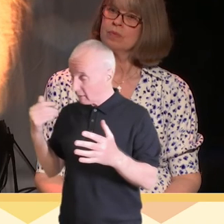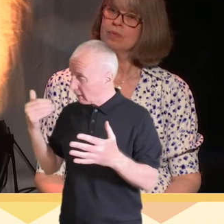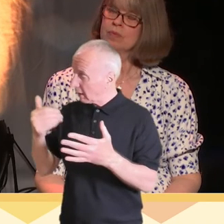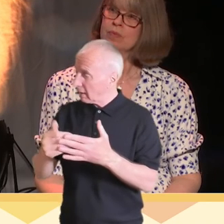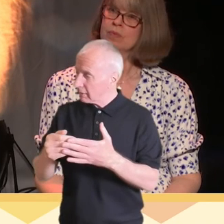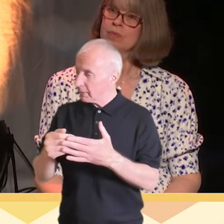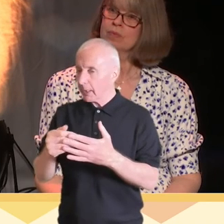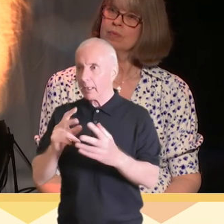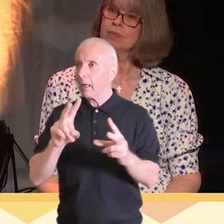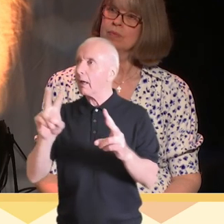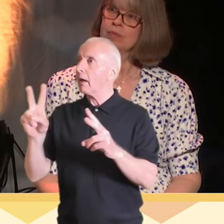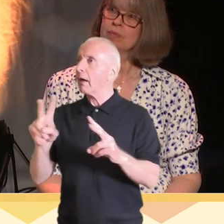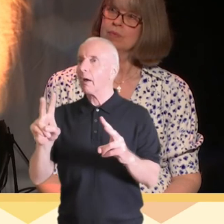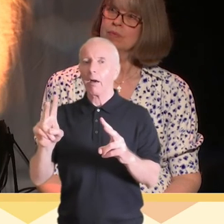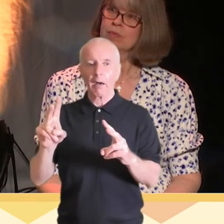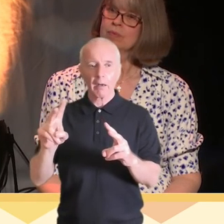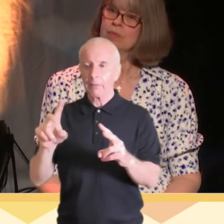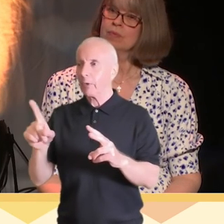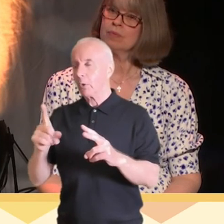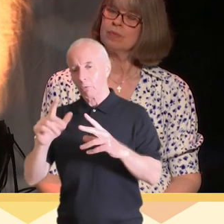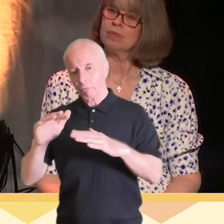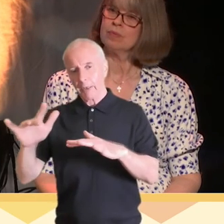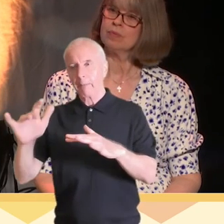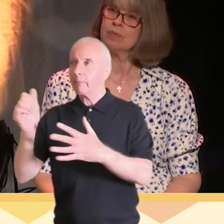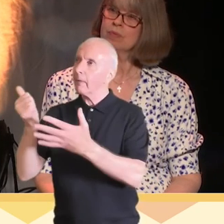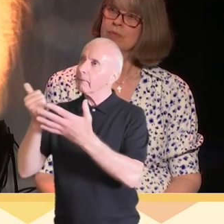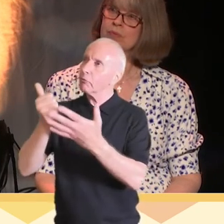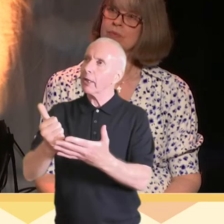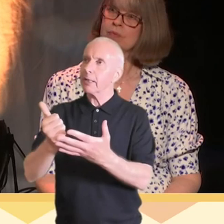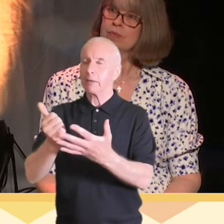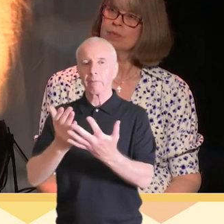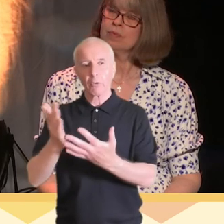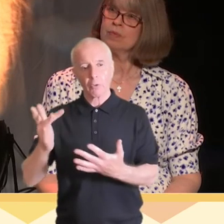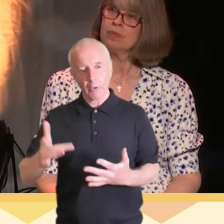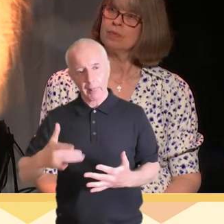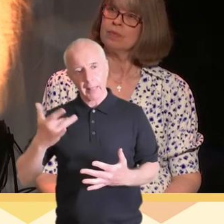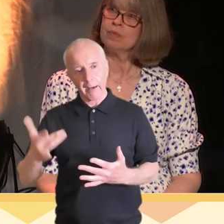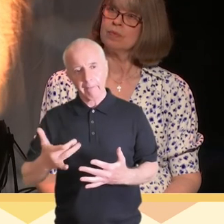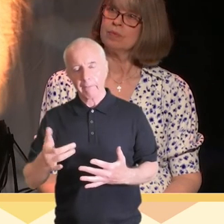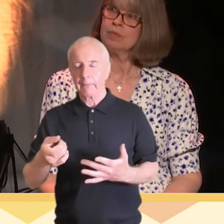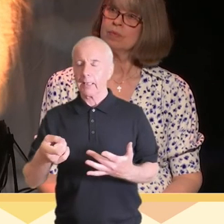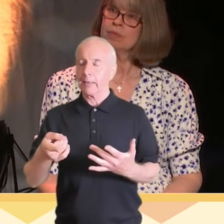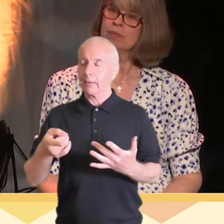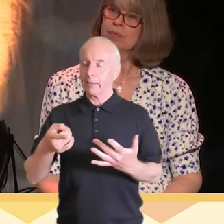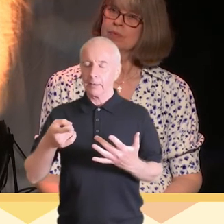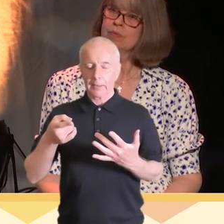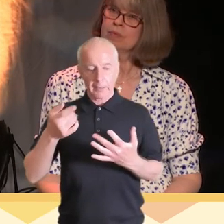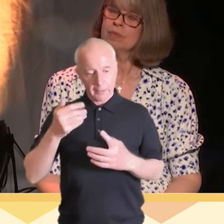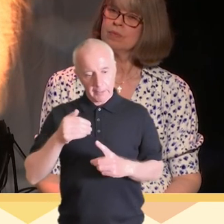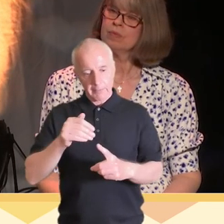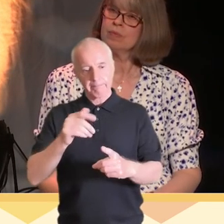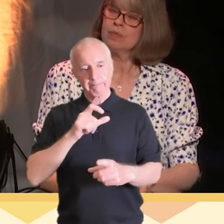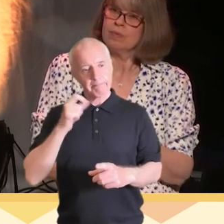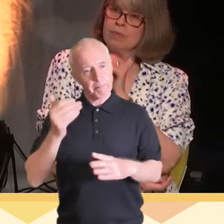rhythms of grace in life and in ministry. And it's been important to pursue